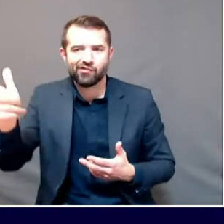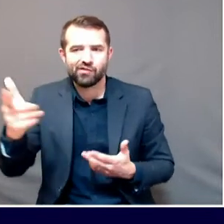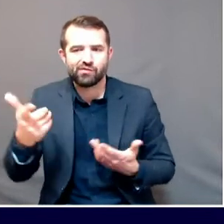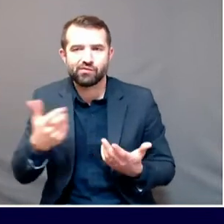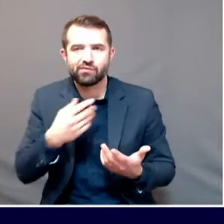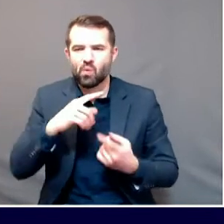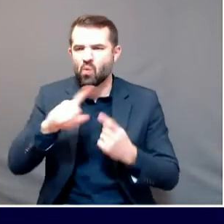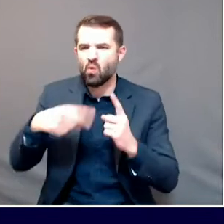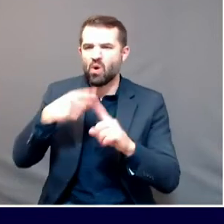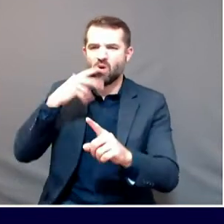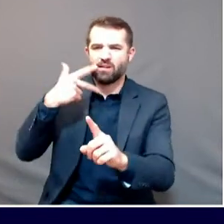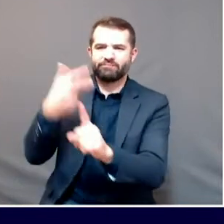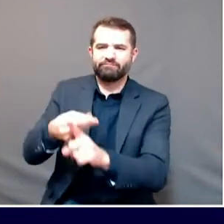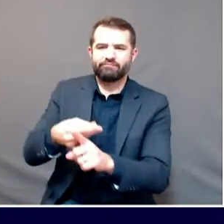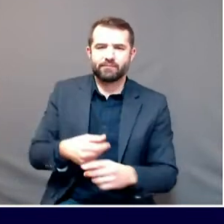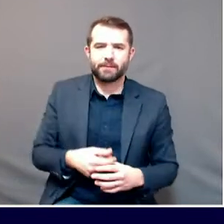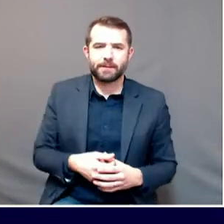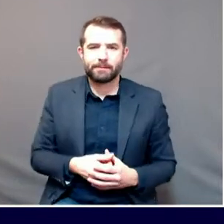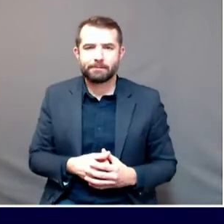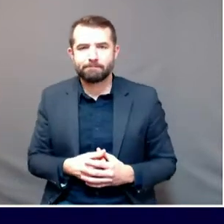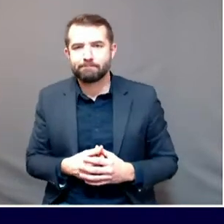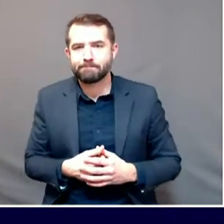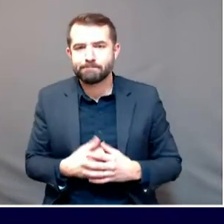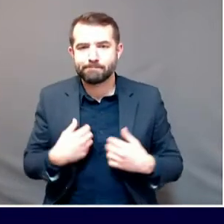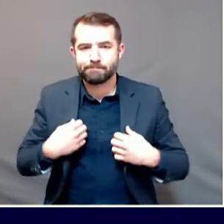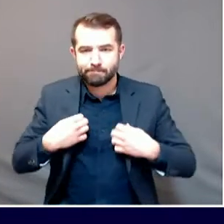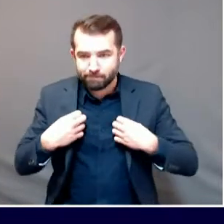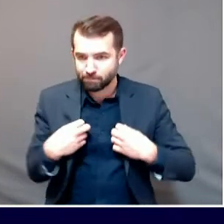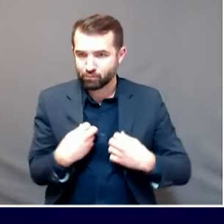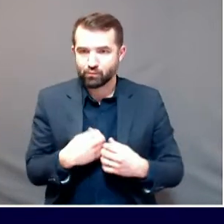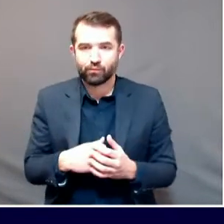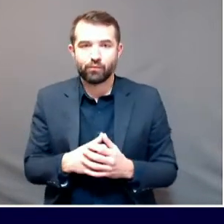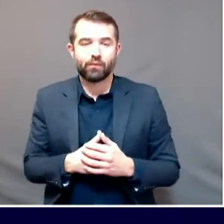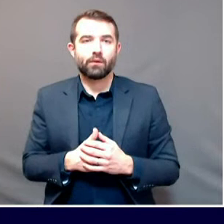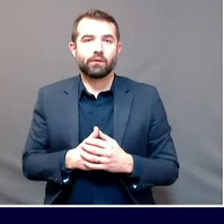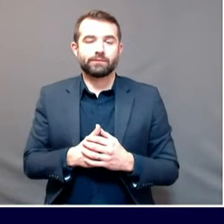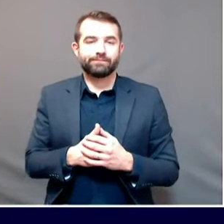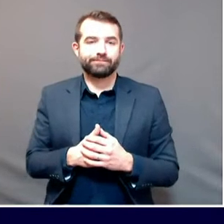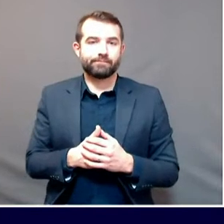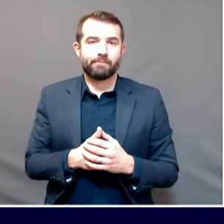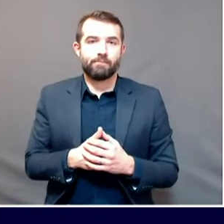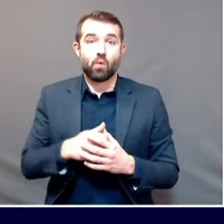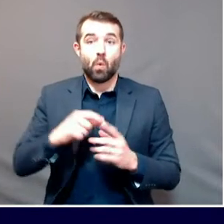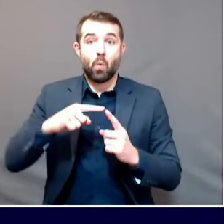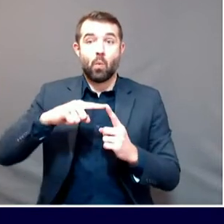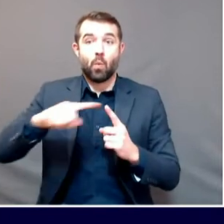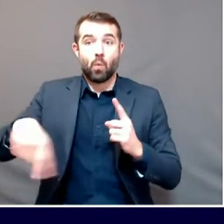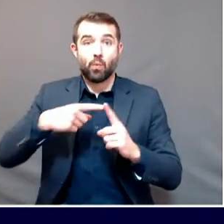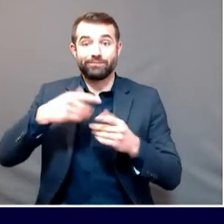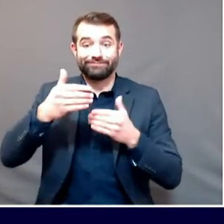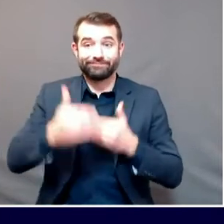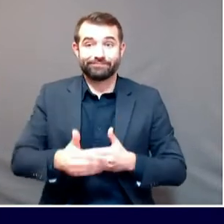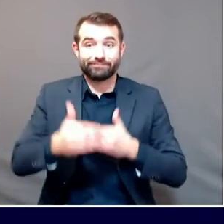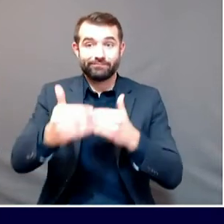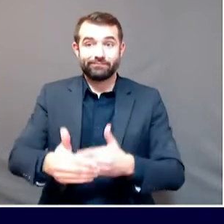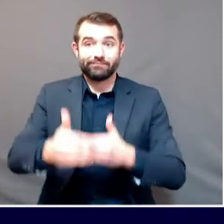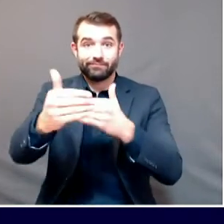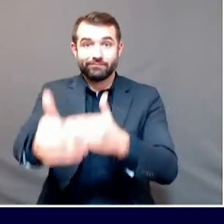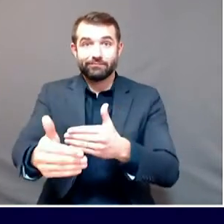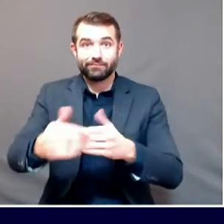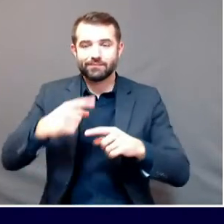1A? So the timeline there, Evan, depends on the supply of vaccines that we